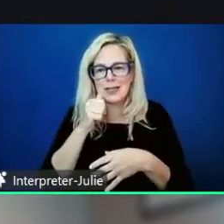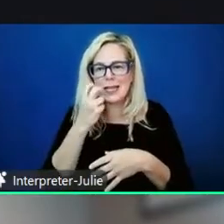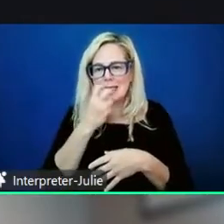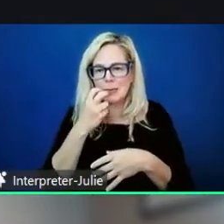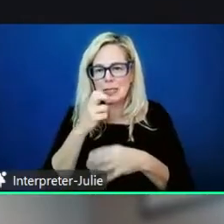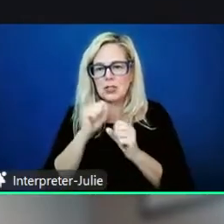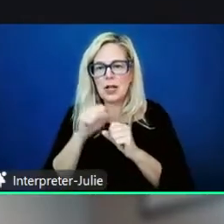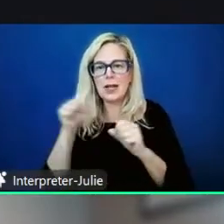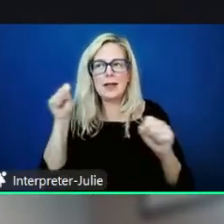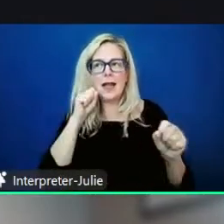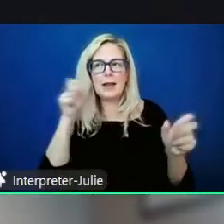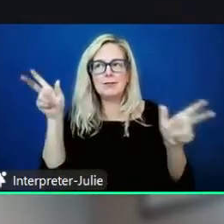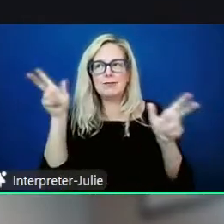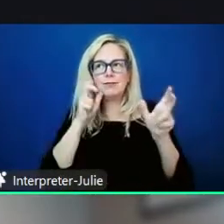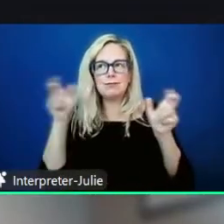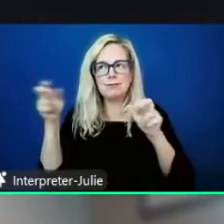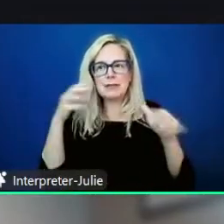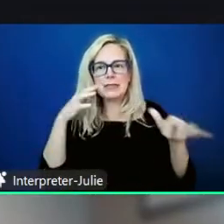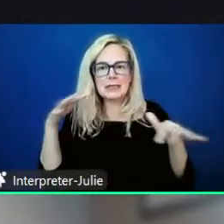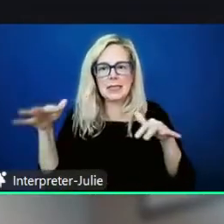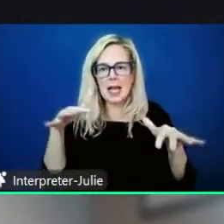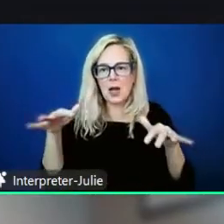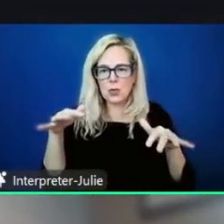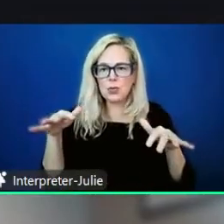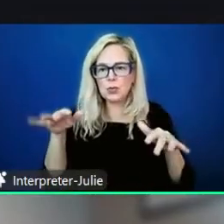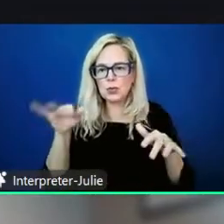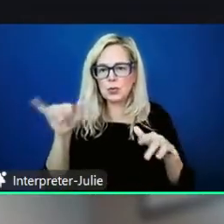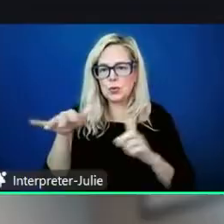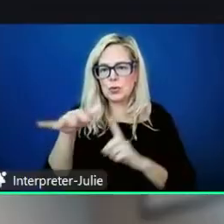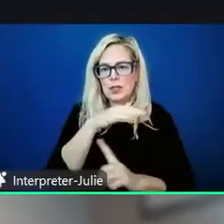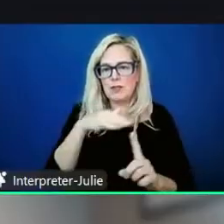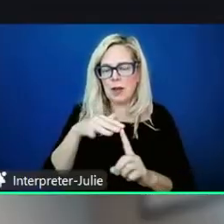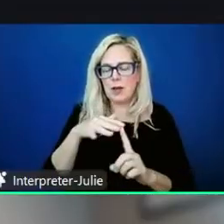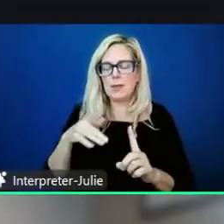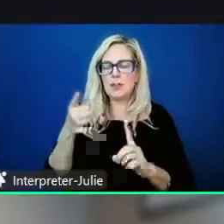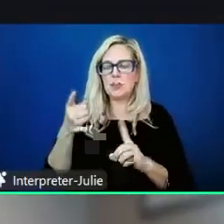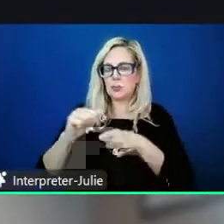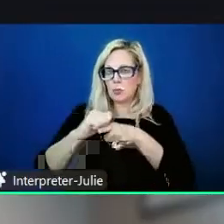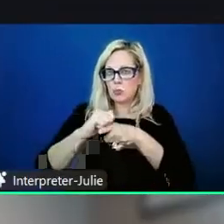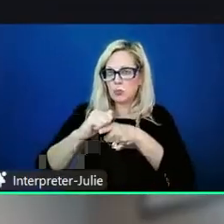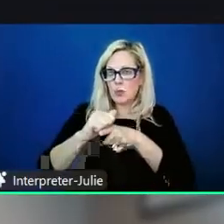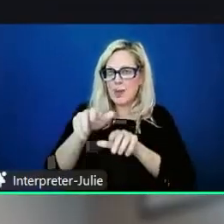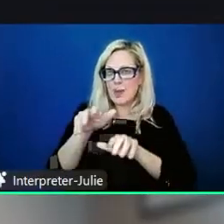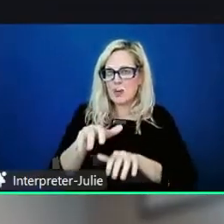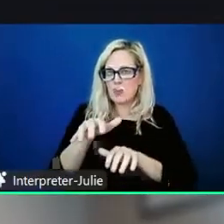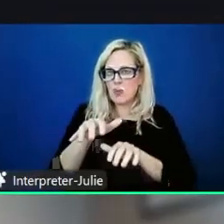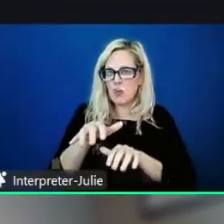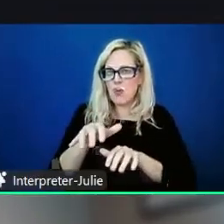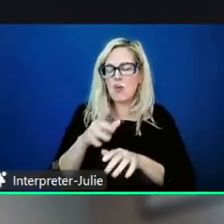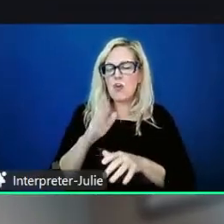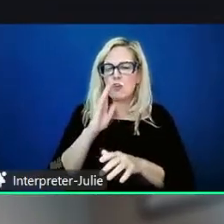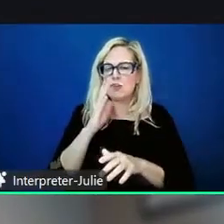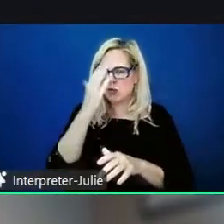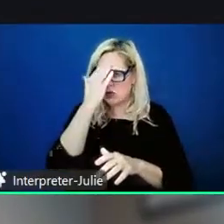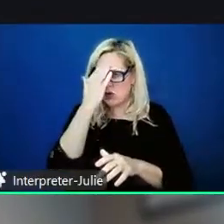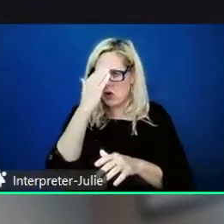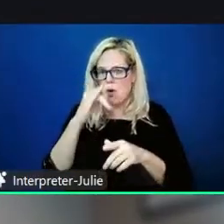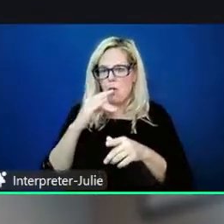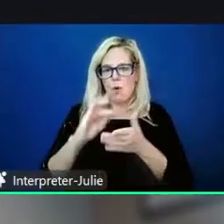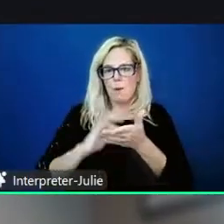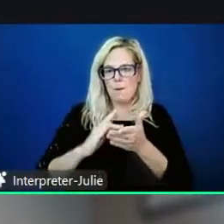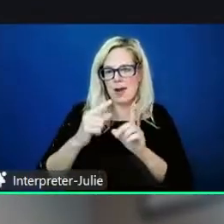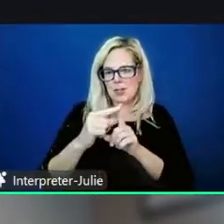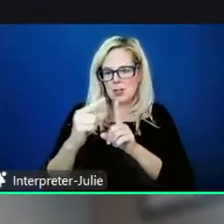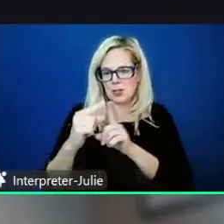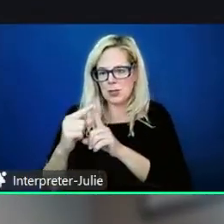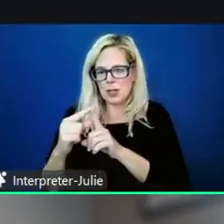in the environment. So trained CART providers are familiar with medical terminology. I know my CART provider joked